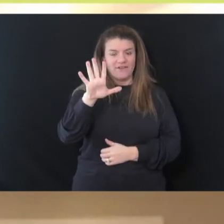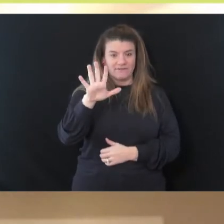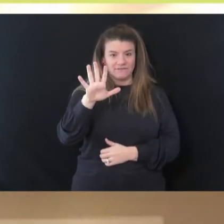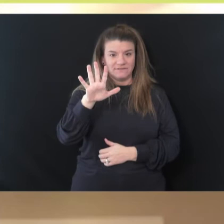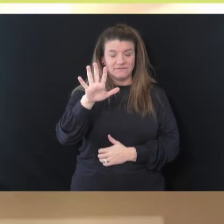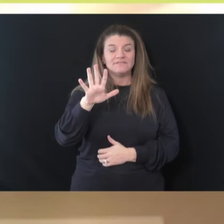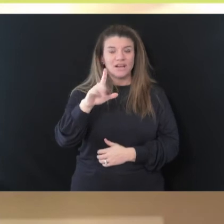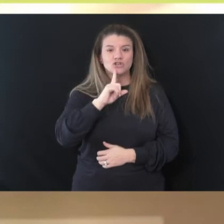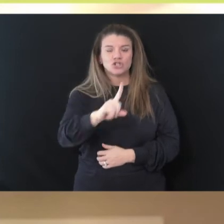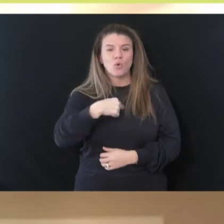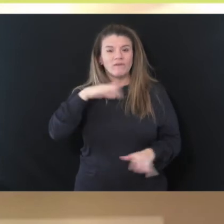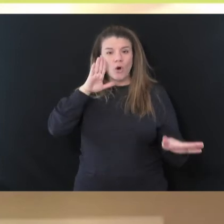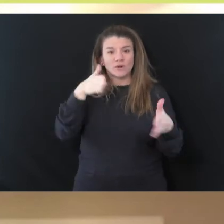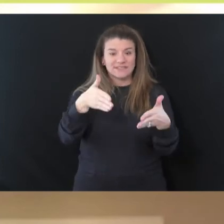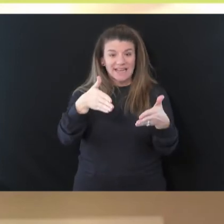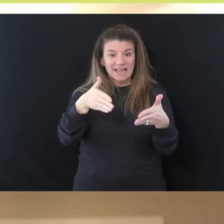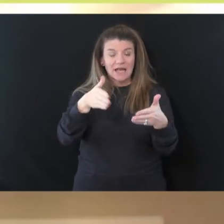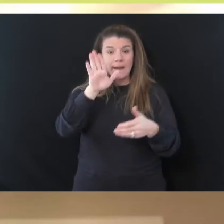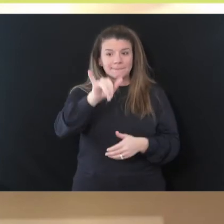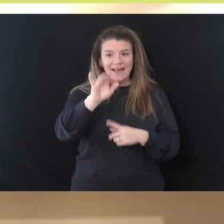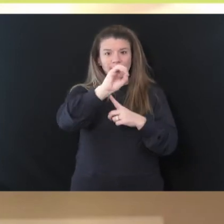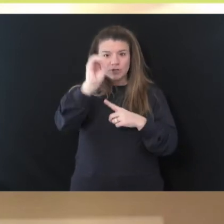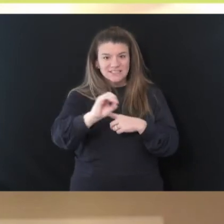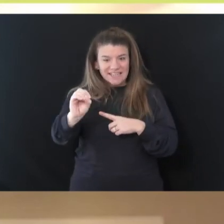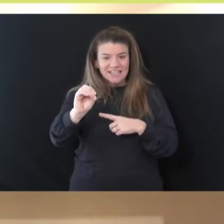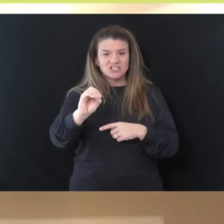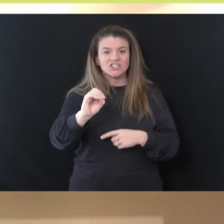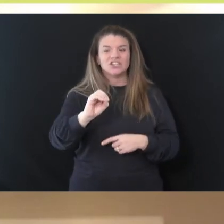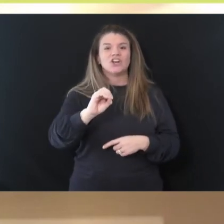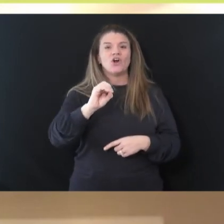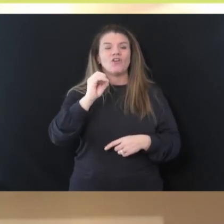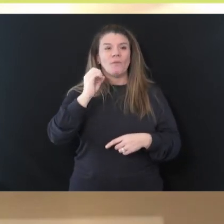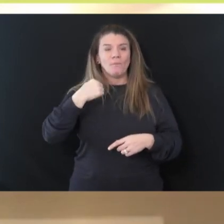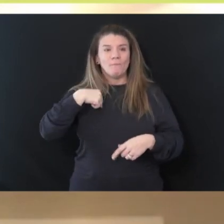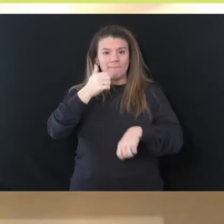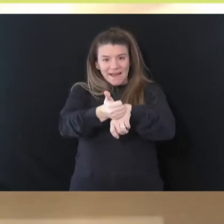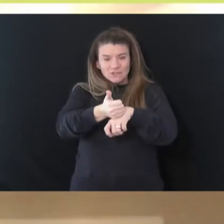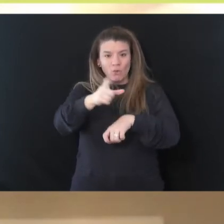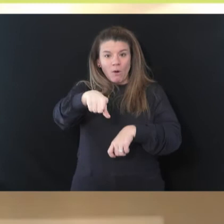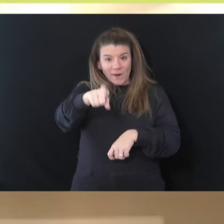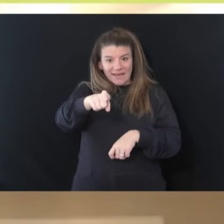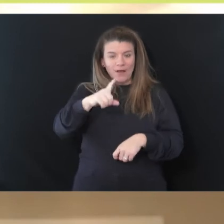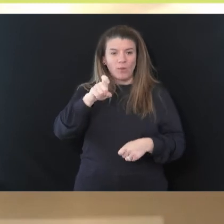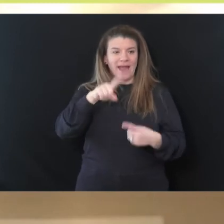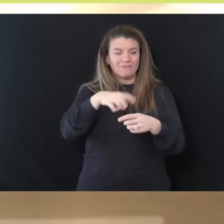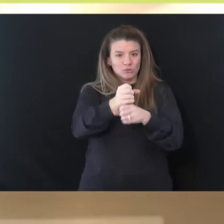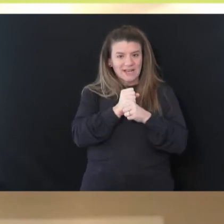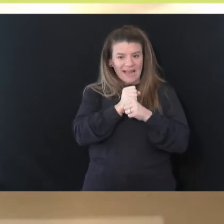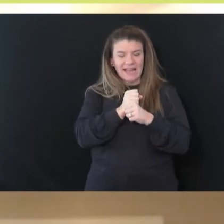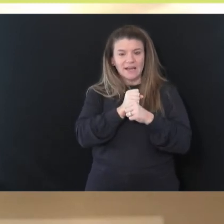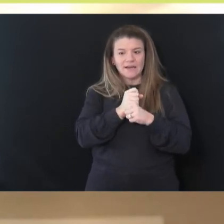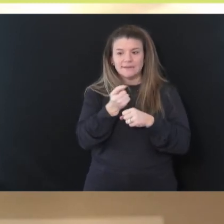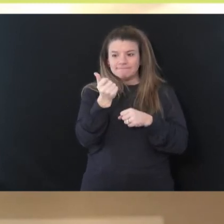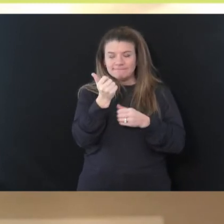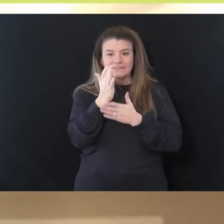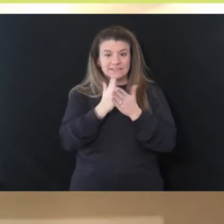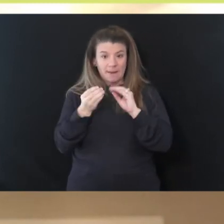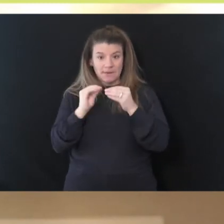So we'll be focusing by percentage, breaking out what we have to take a certain number off of the